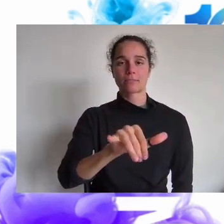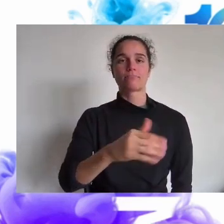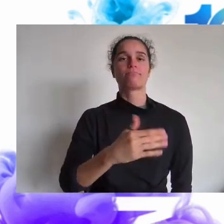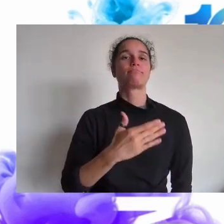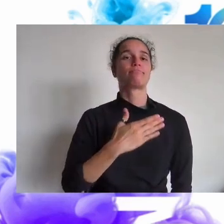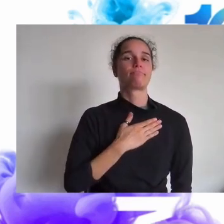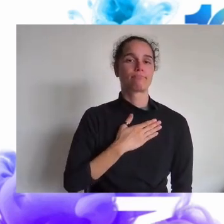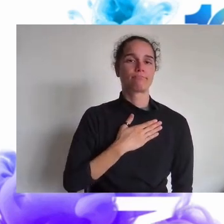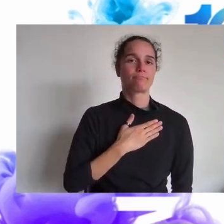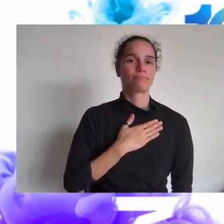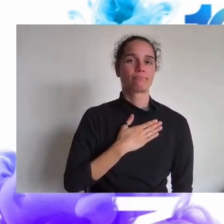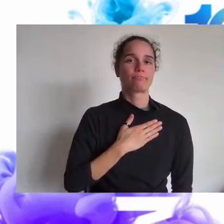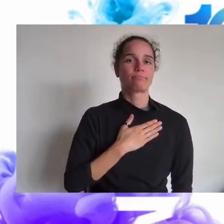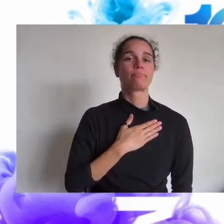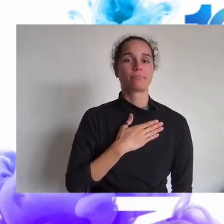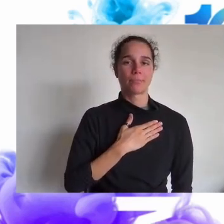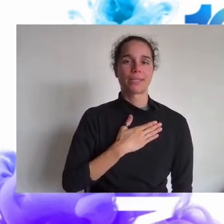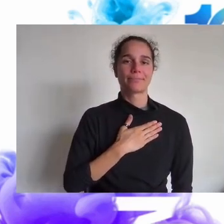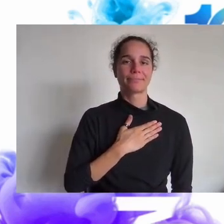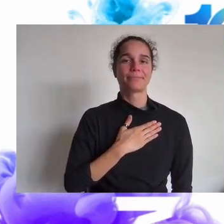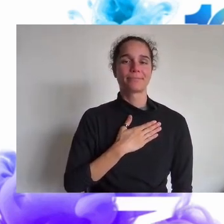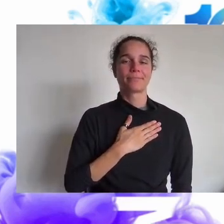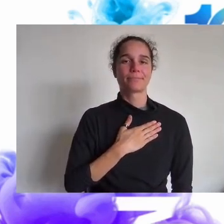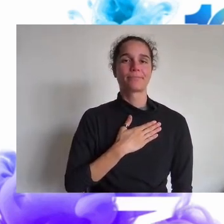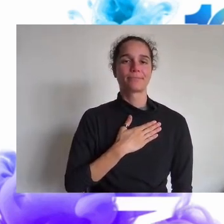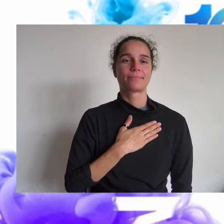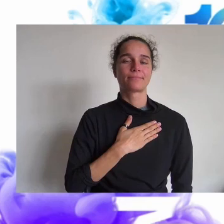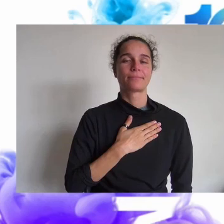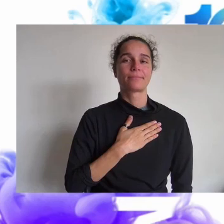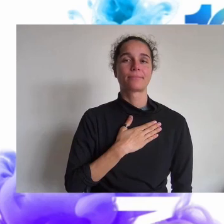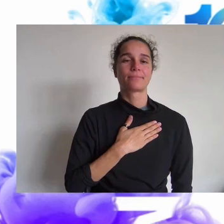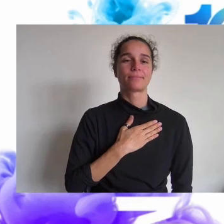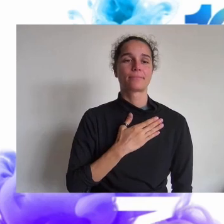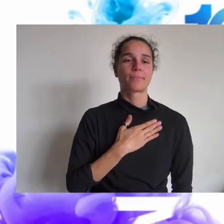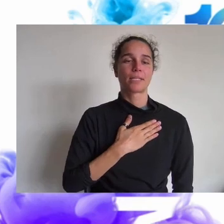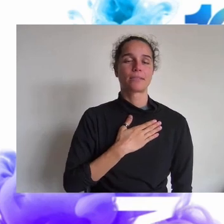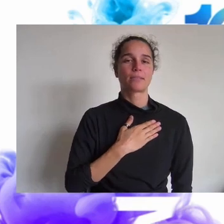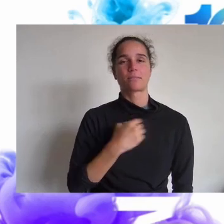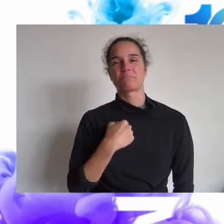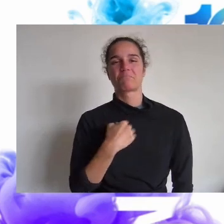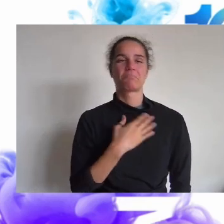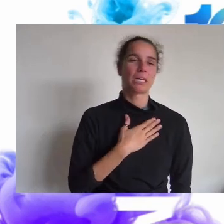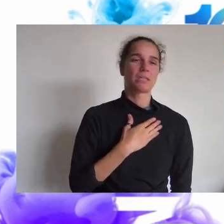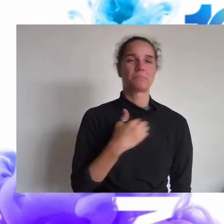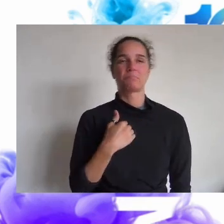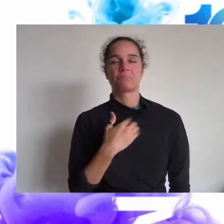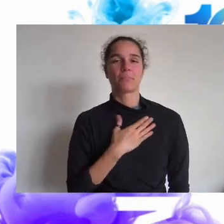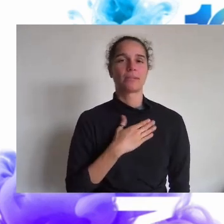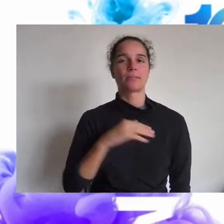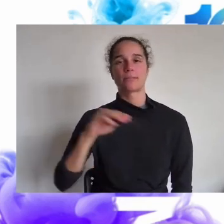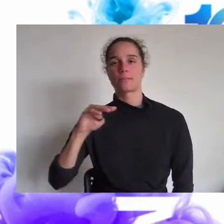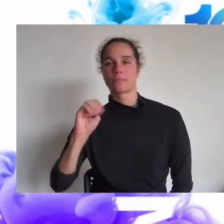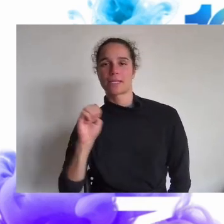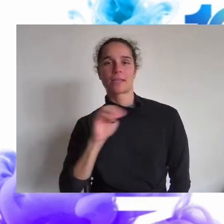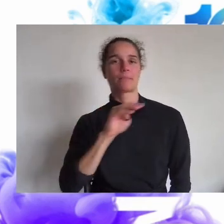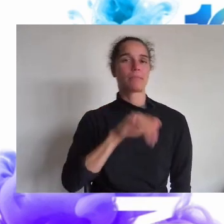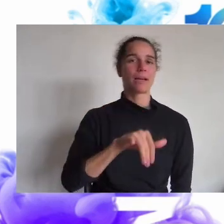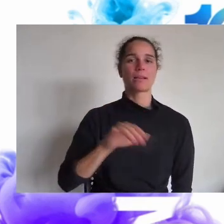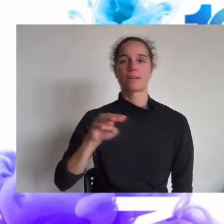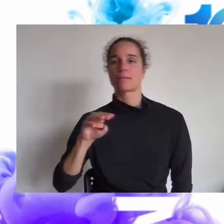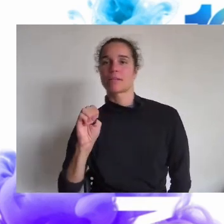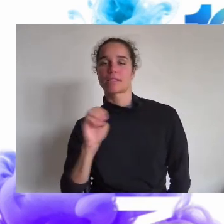can do me, mine. So you can do mine or me, right?